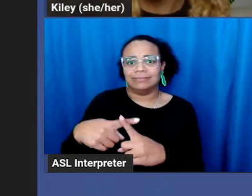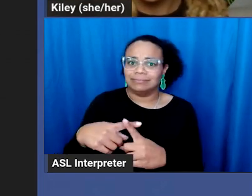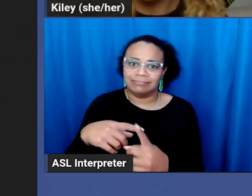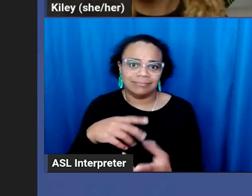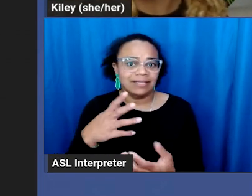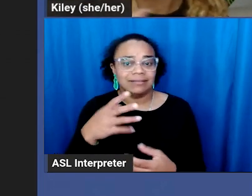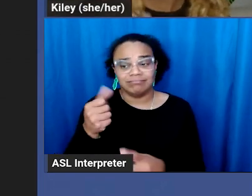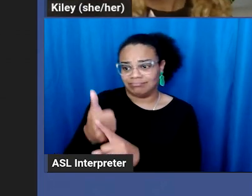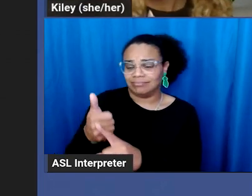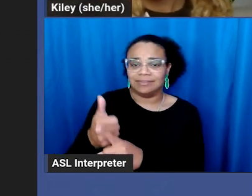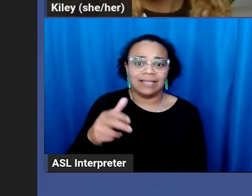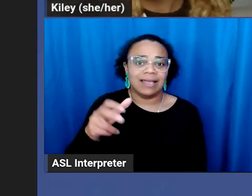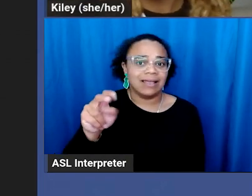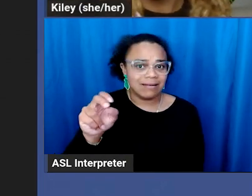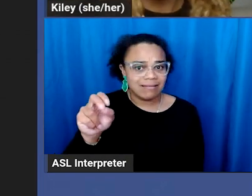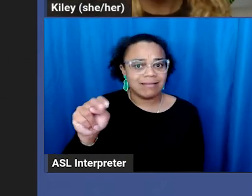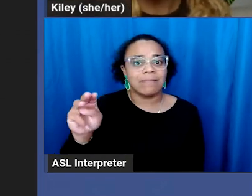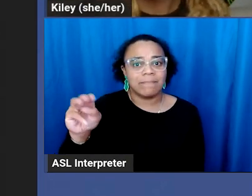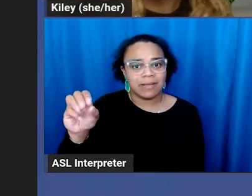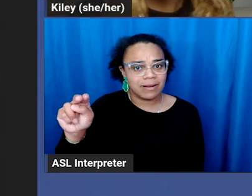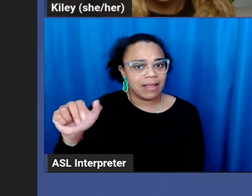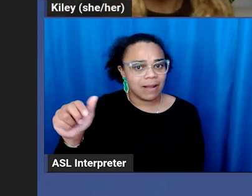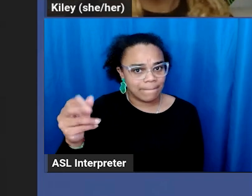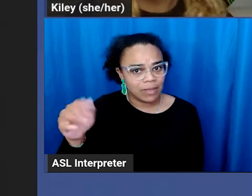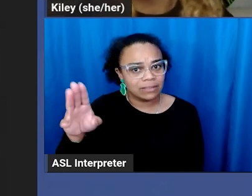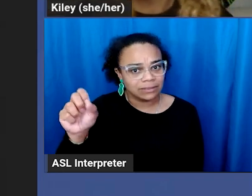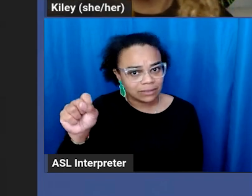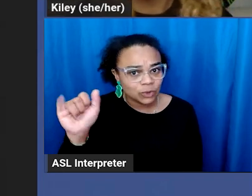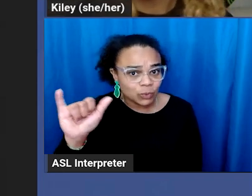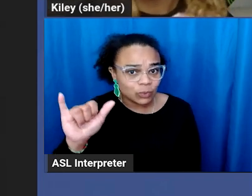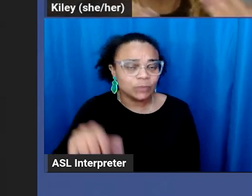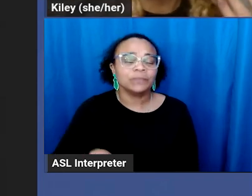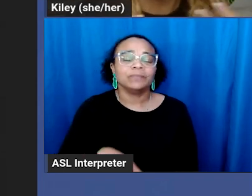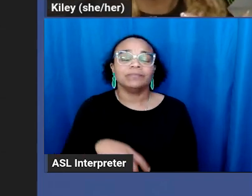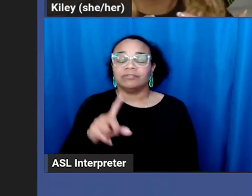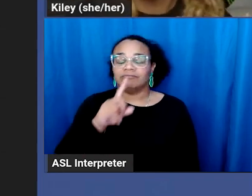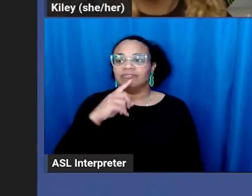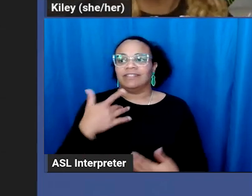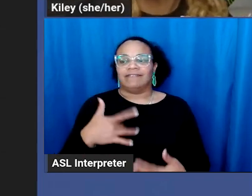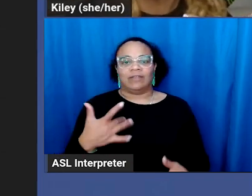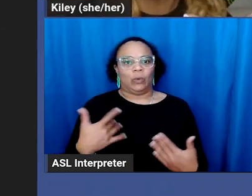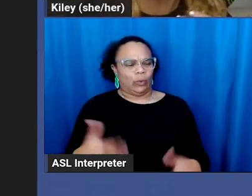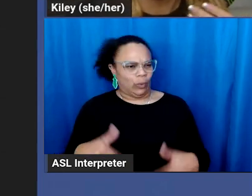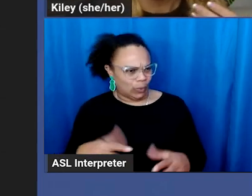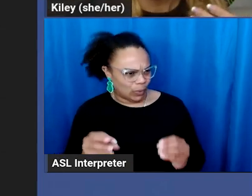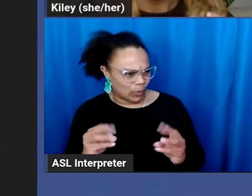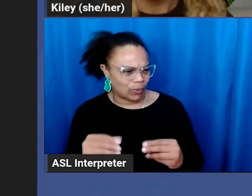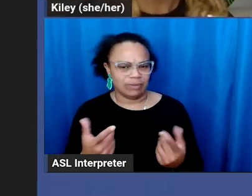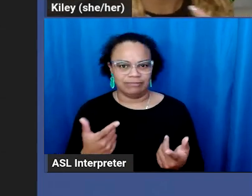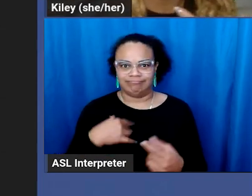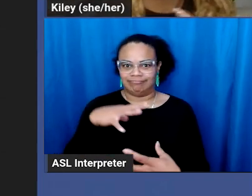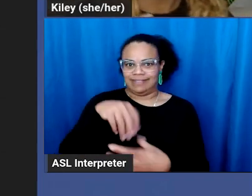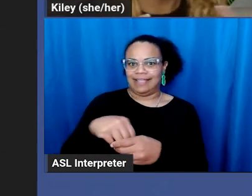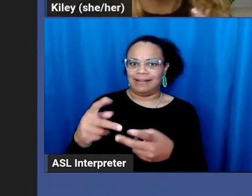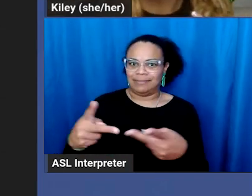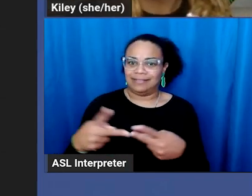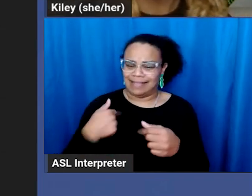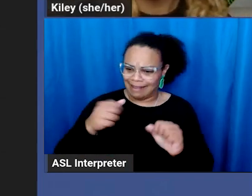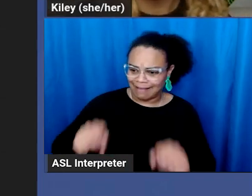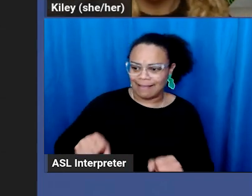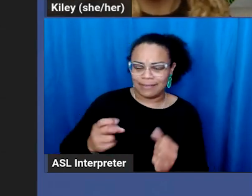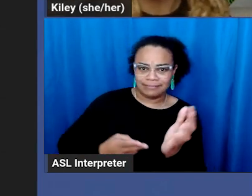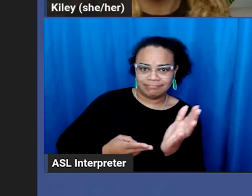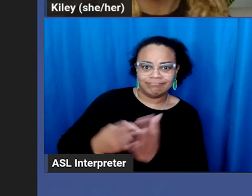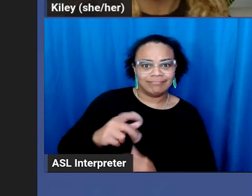are non-monogamous. And honestly, it's really refreshing to just be in a space where I can be